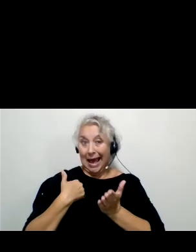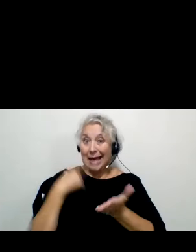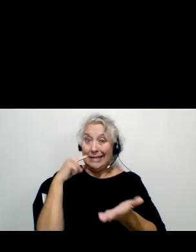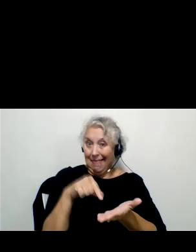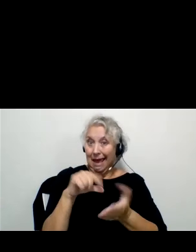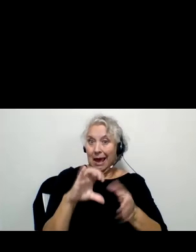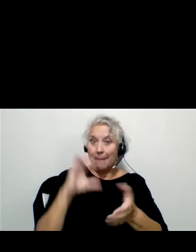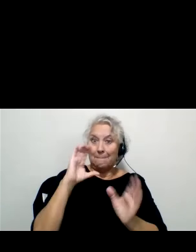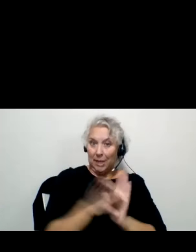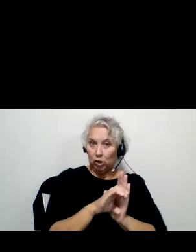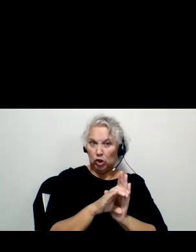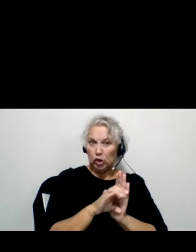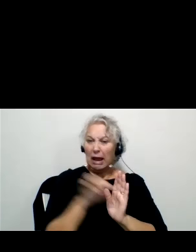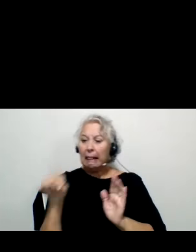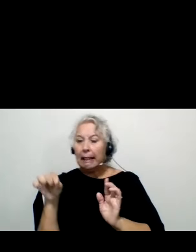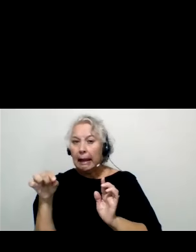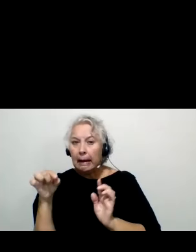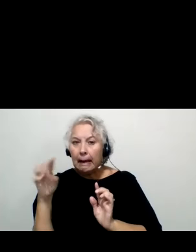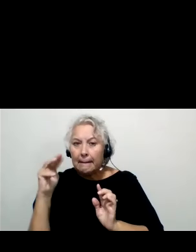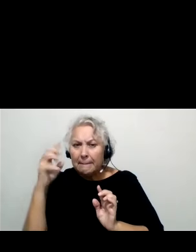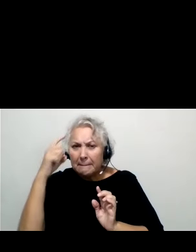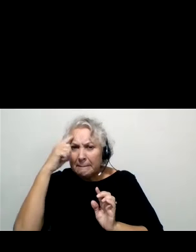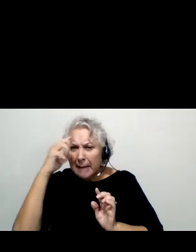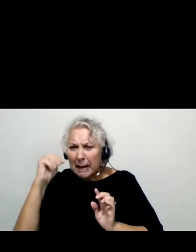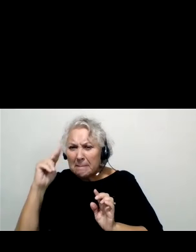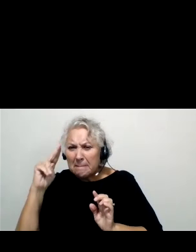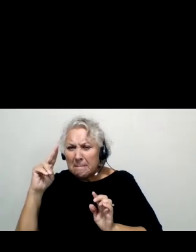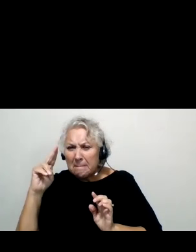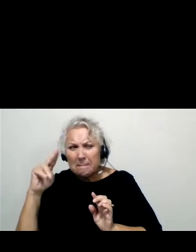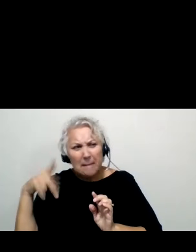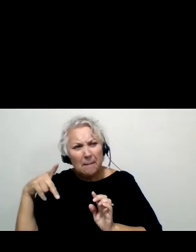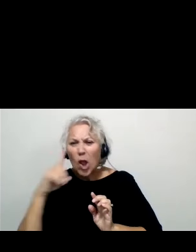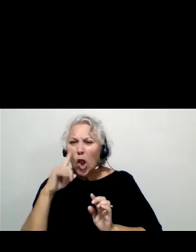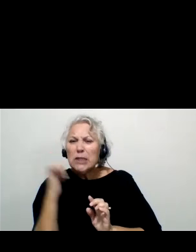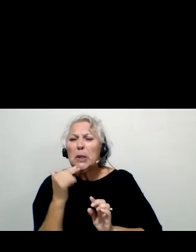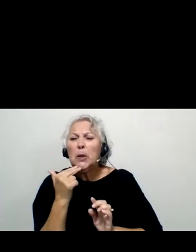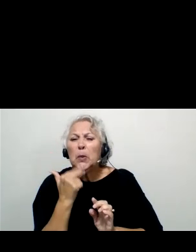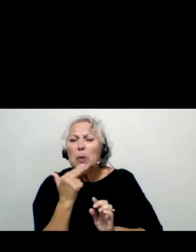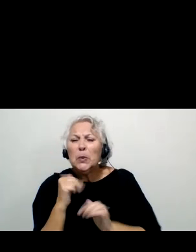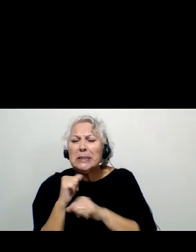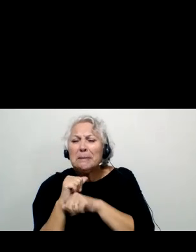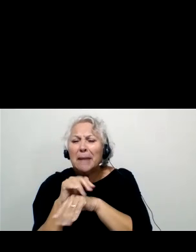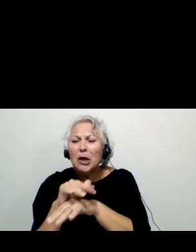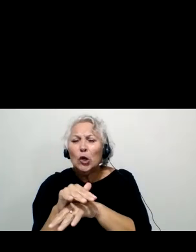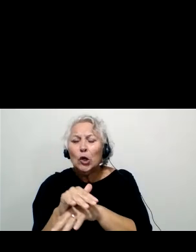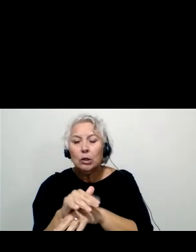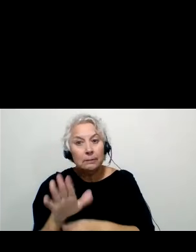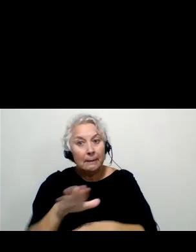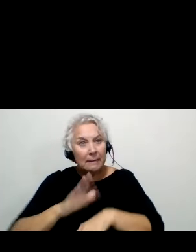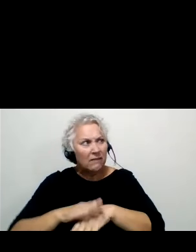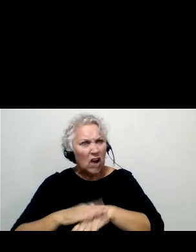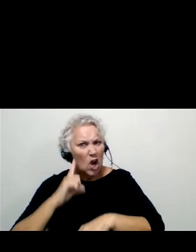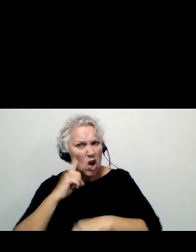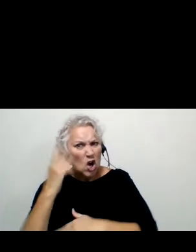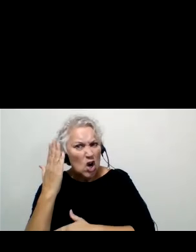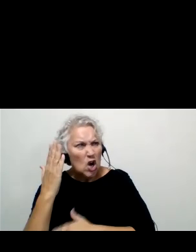on, and then it has a little Mind Mup. It looks kind of like a spider, only a cute spider. Everybody be careful. I heard on the news today